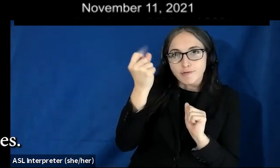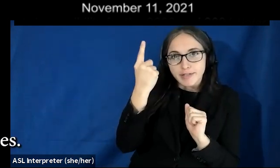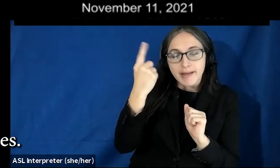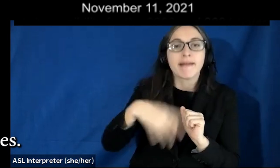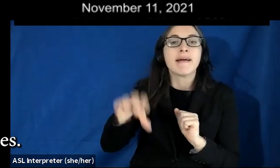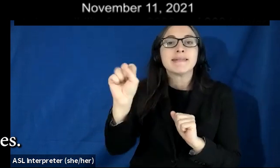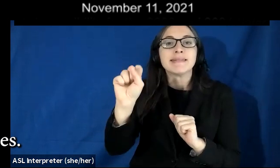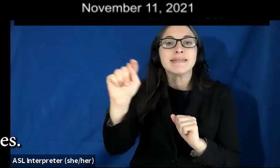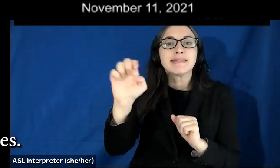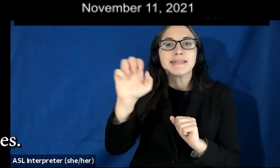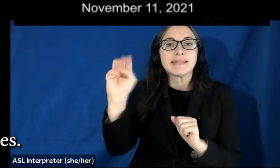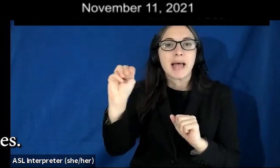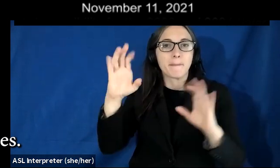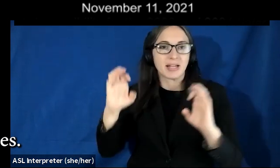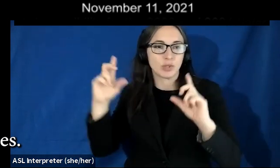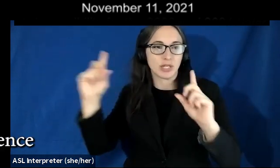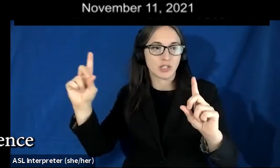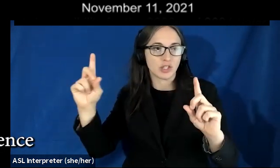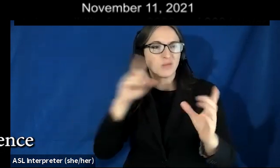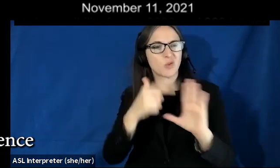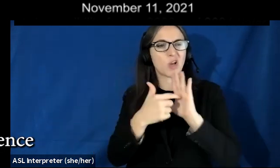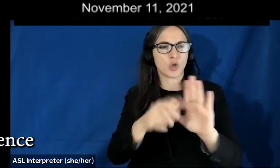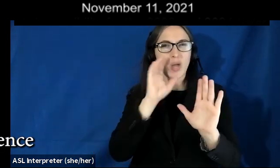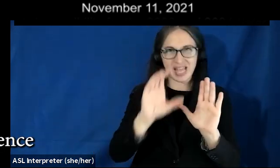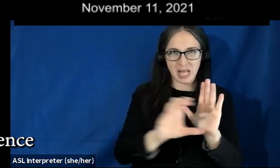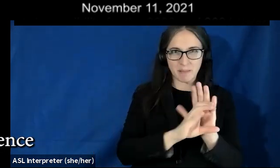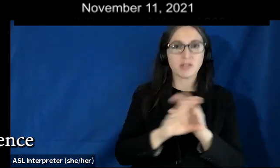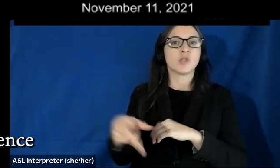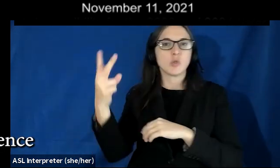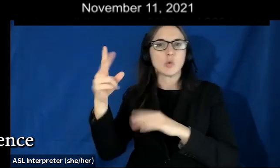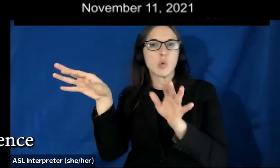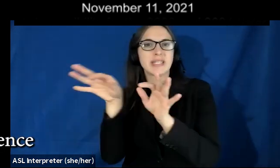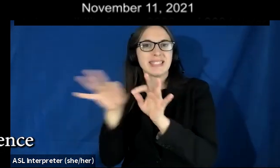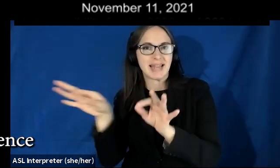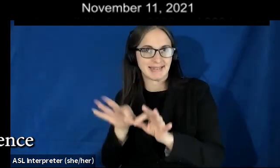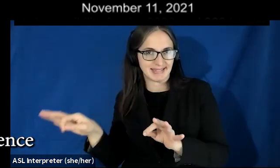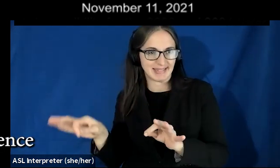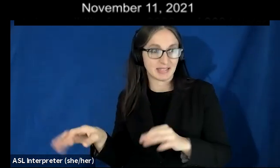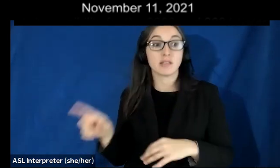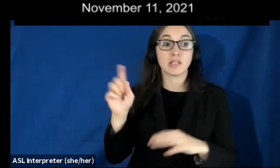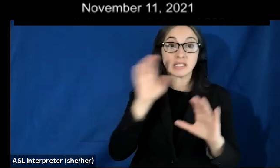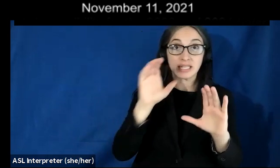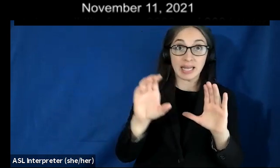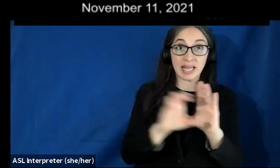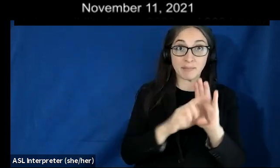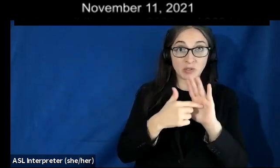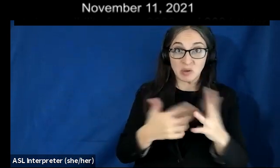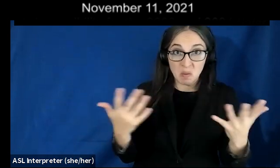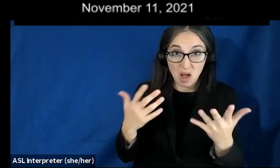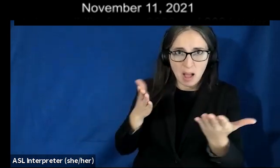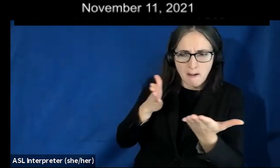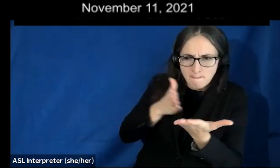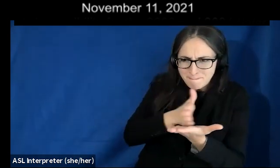purpose, I shared an image and 2 sentences. The image shows that the map of science.